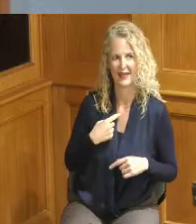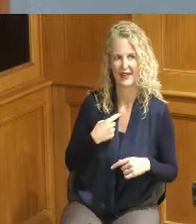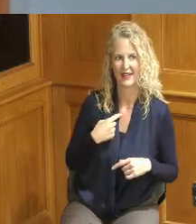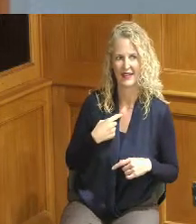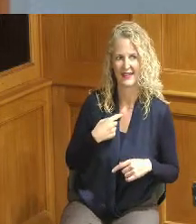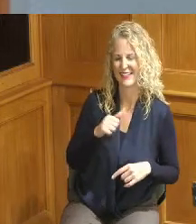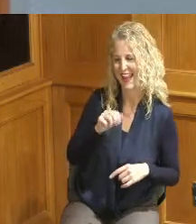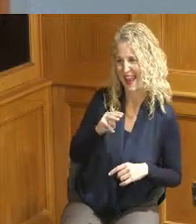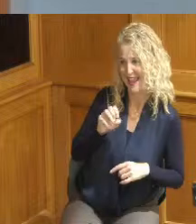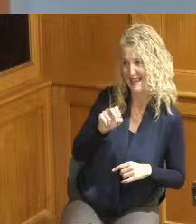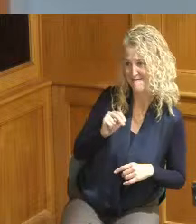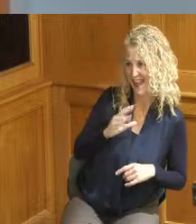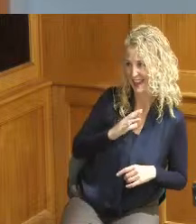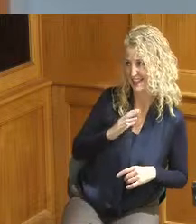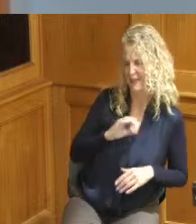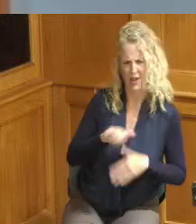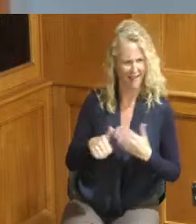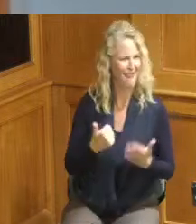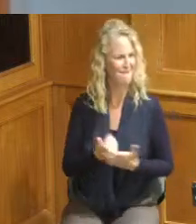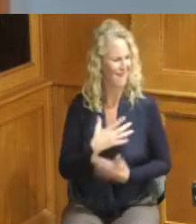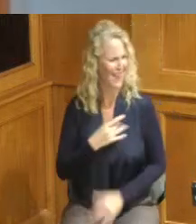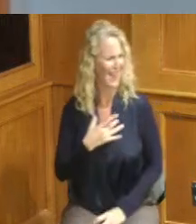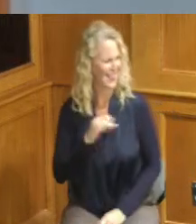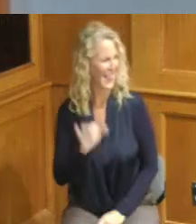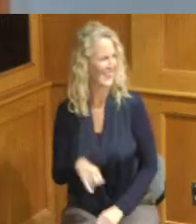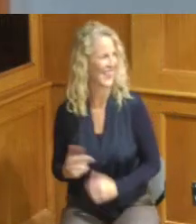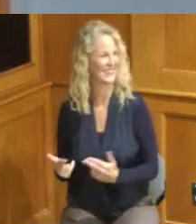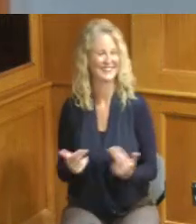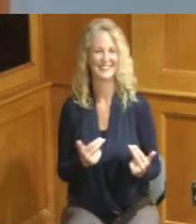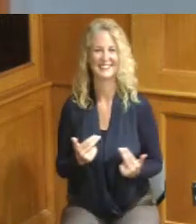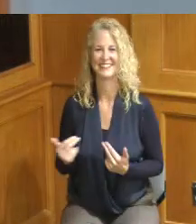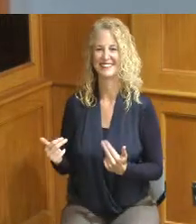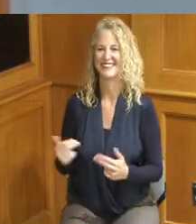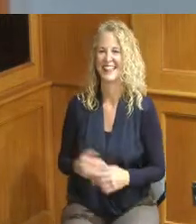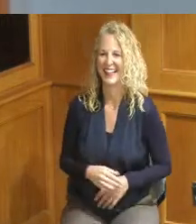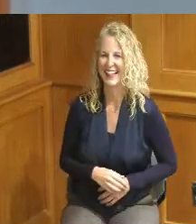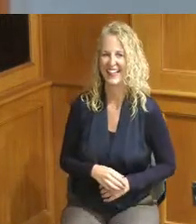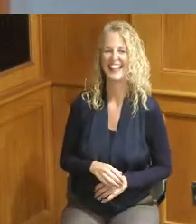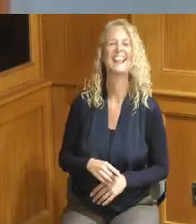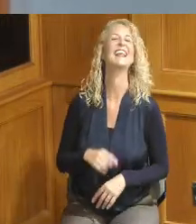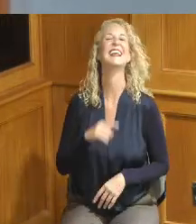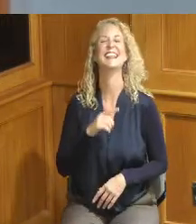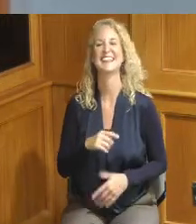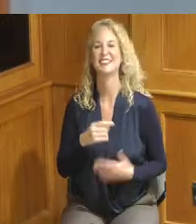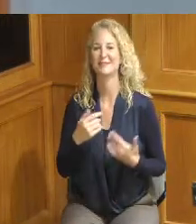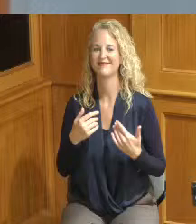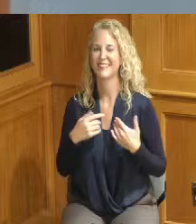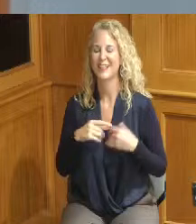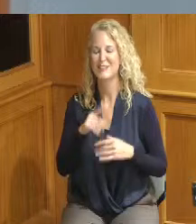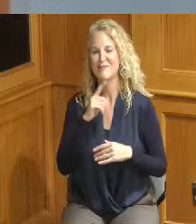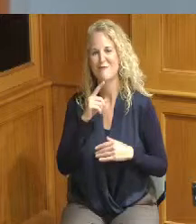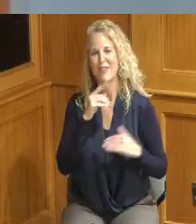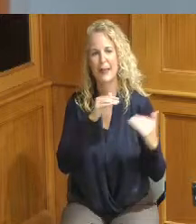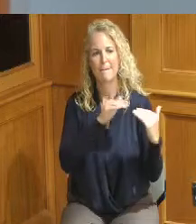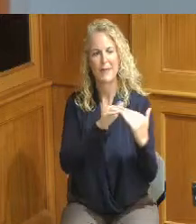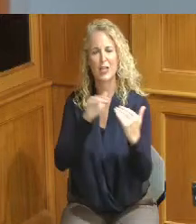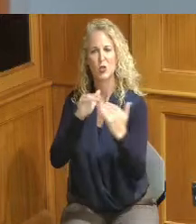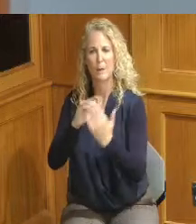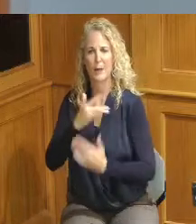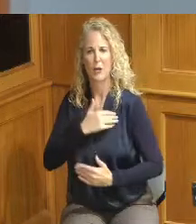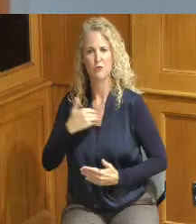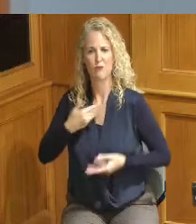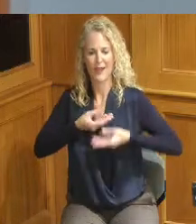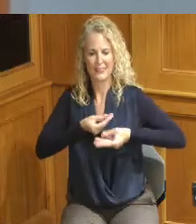Amen is fine. Amen, I like that, okay. Is not only have a vibrant peer-to-peer breastfeeding